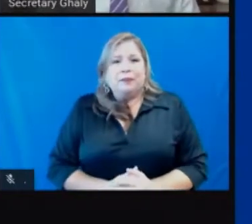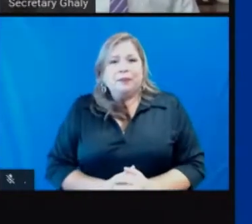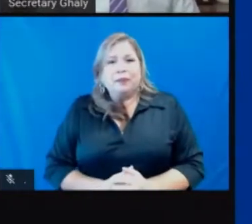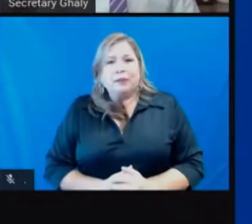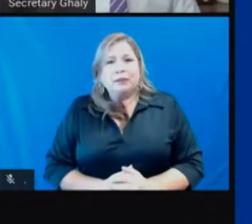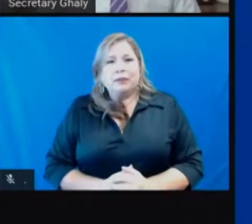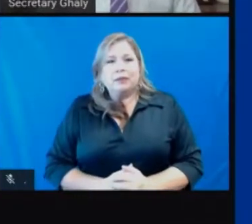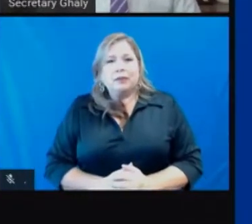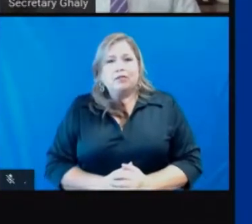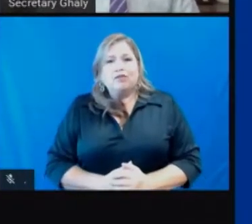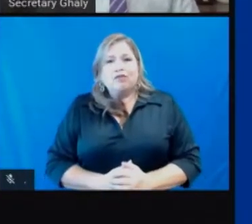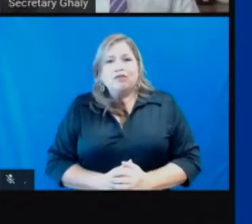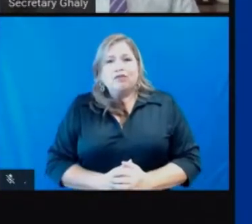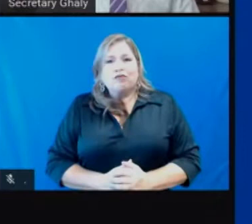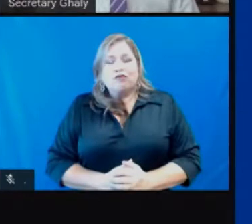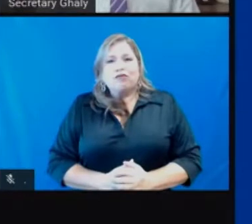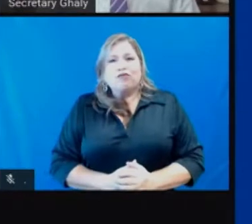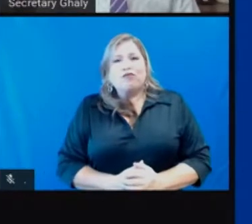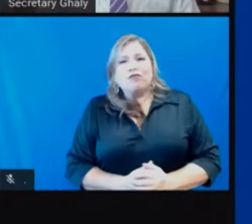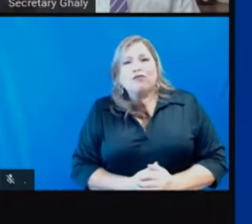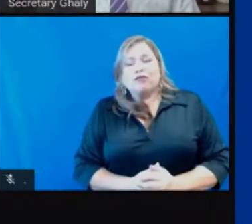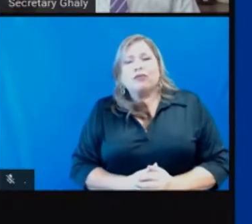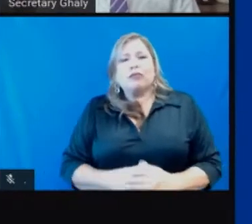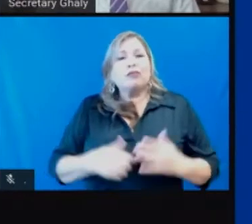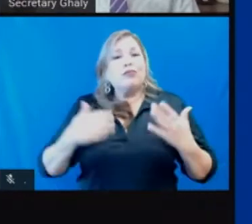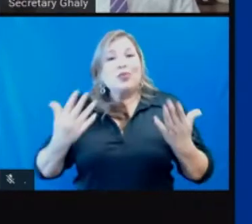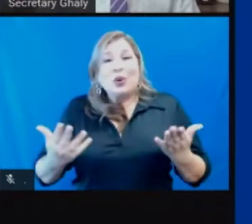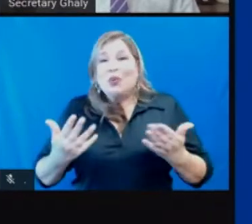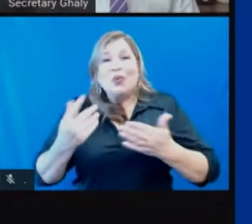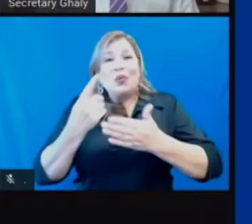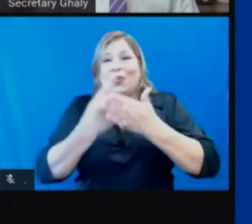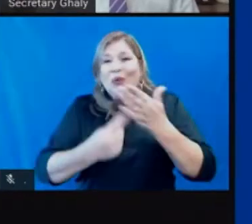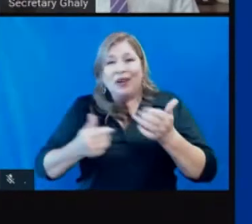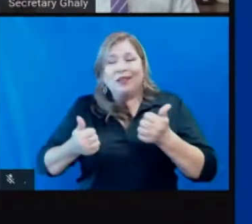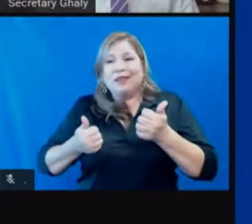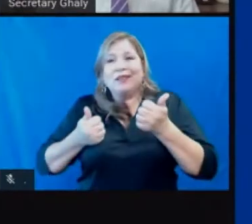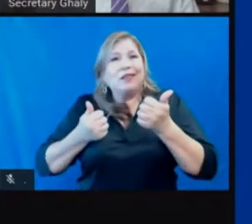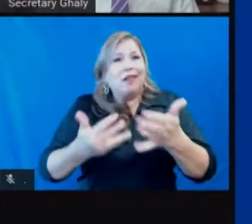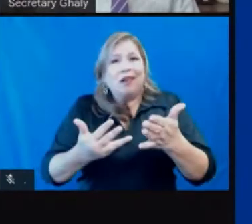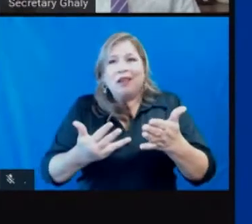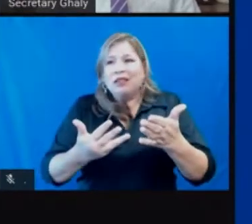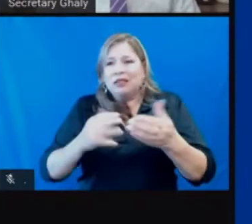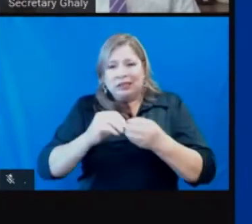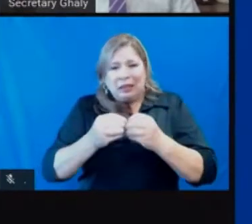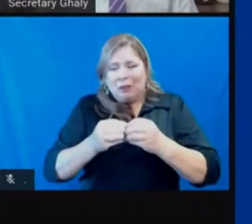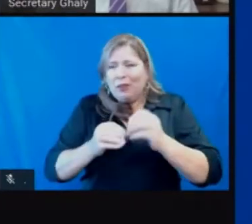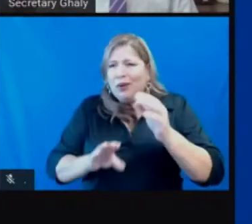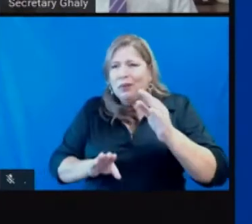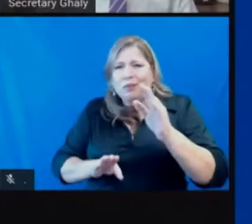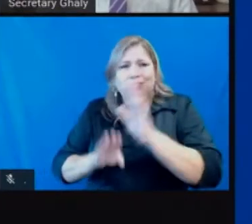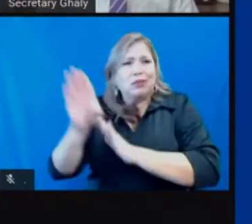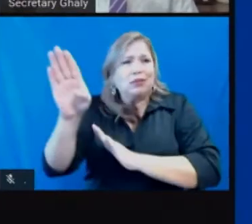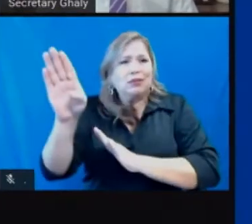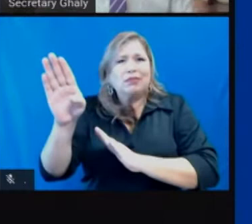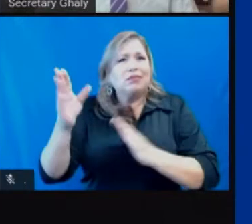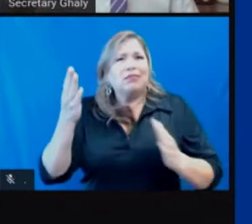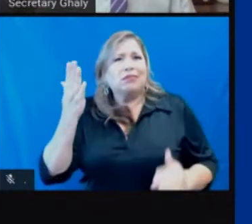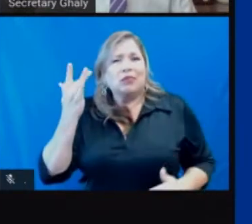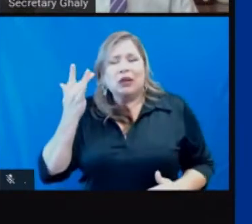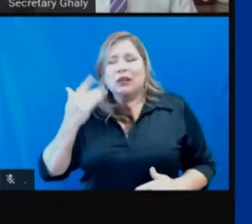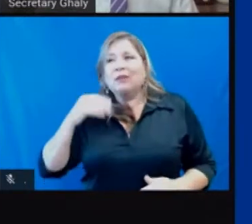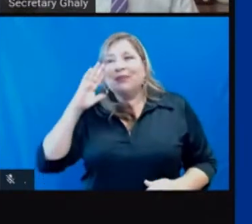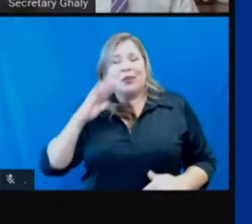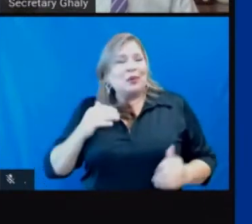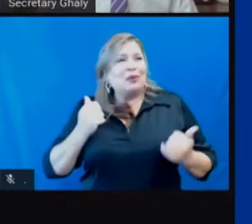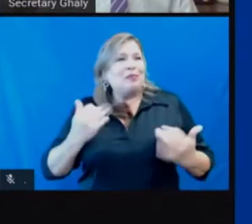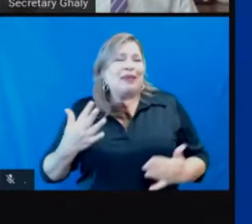So what has caused the rise to go so high and so fast? And I'm often asked this question. I've been asked